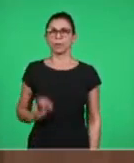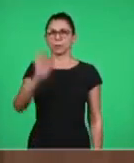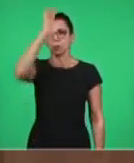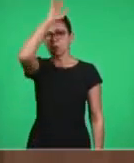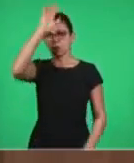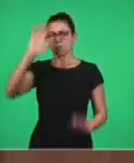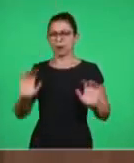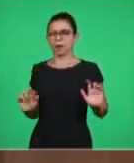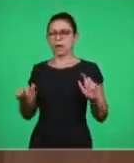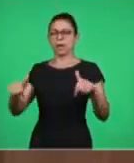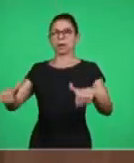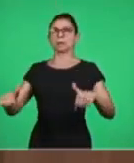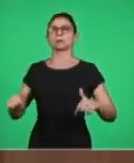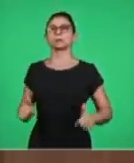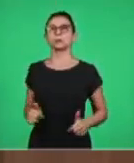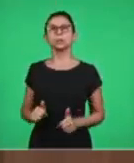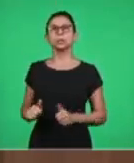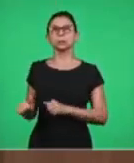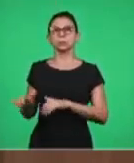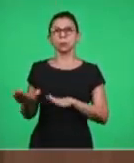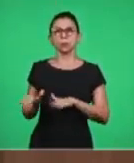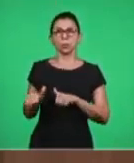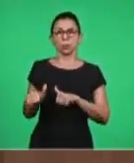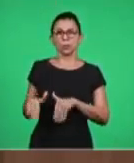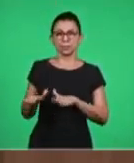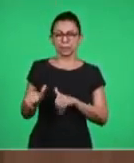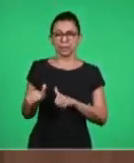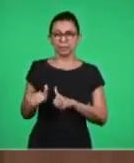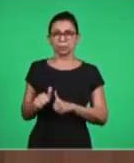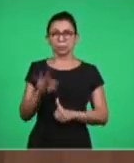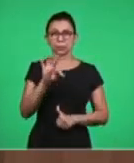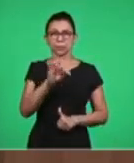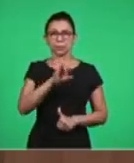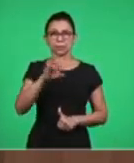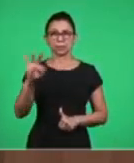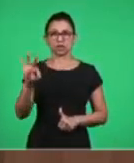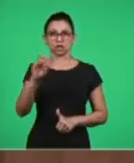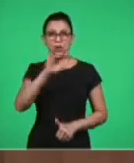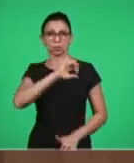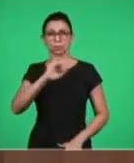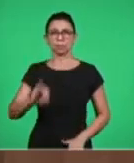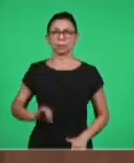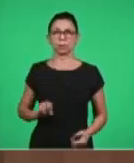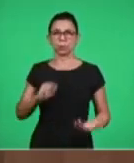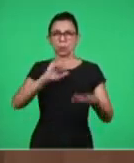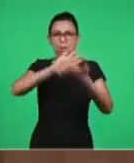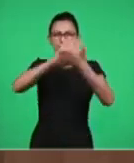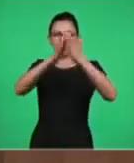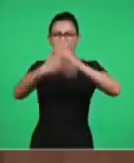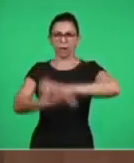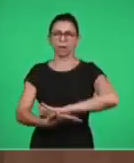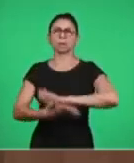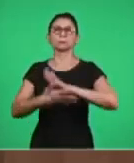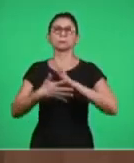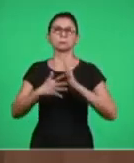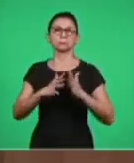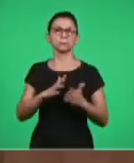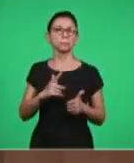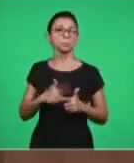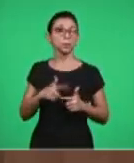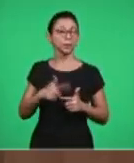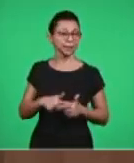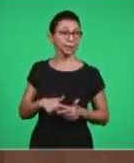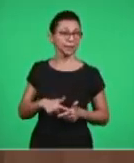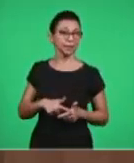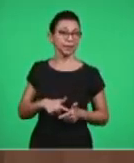Empire. Titus entered, and the arms of Titus destroyed the temple. He didn't leave